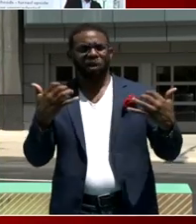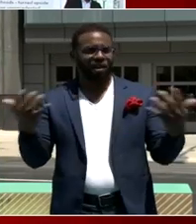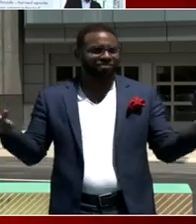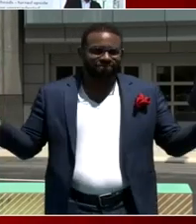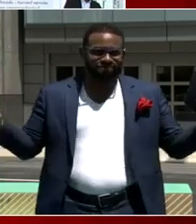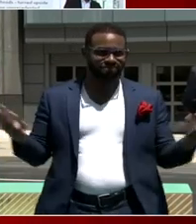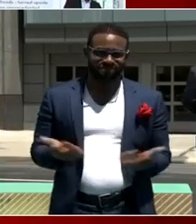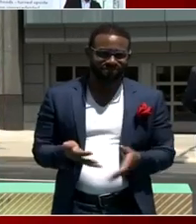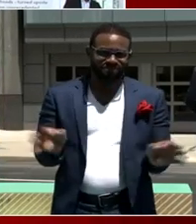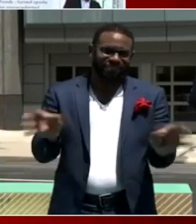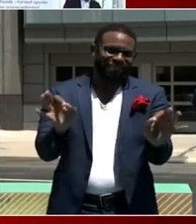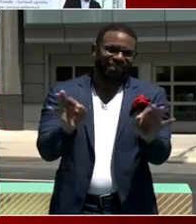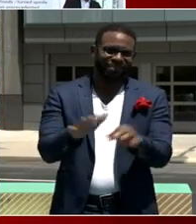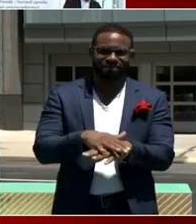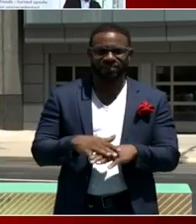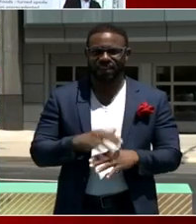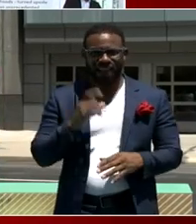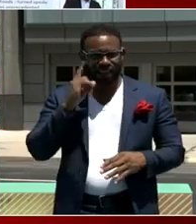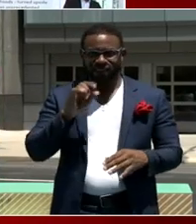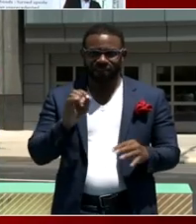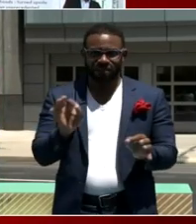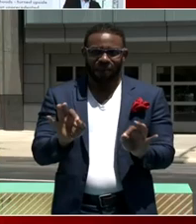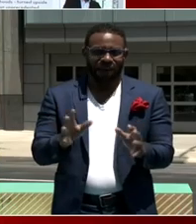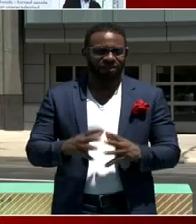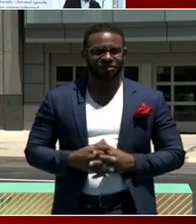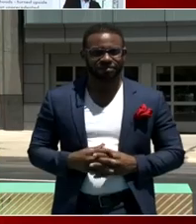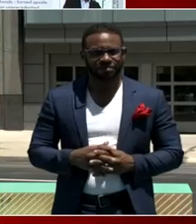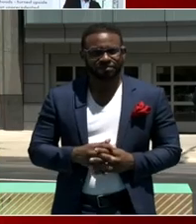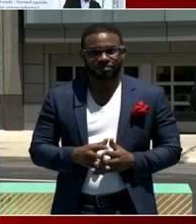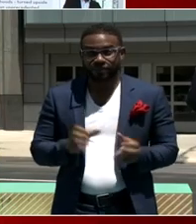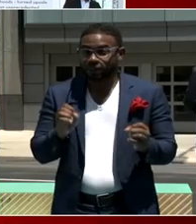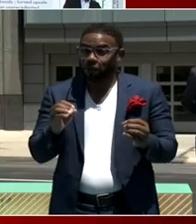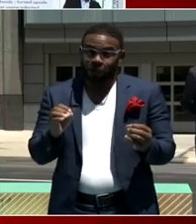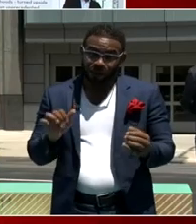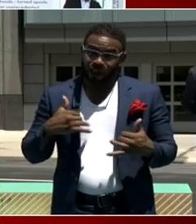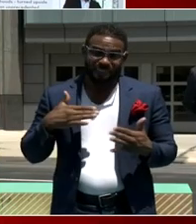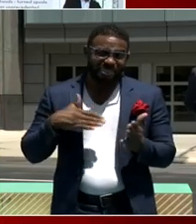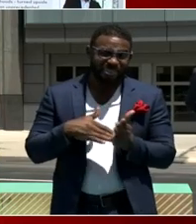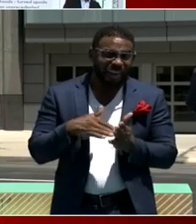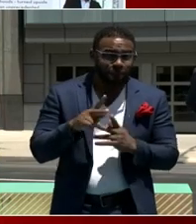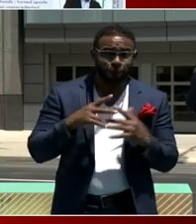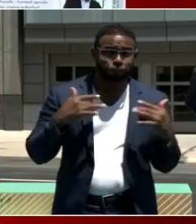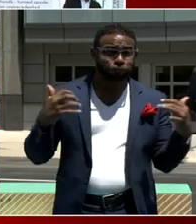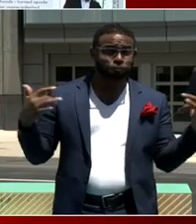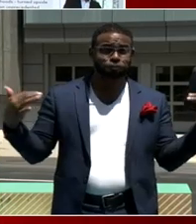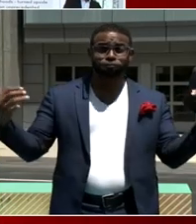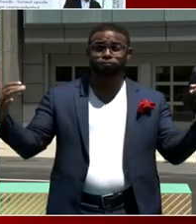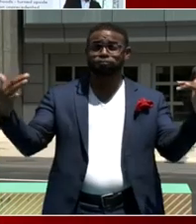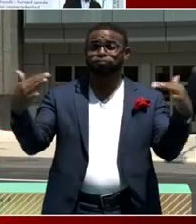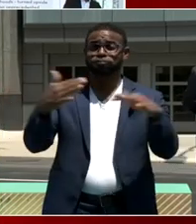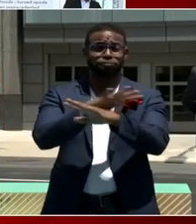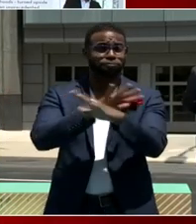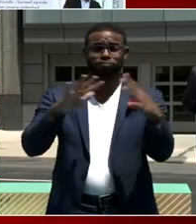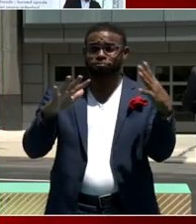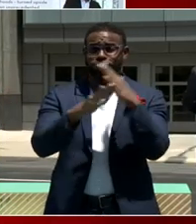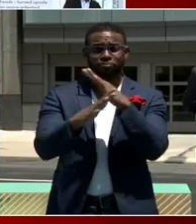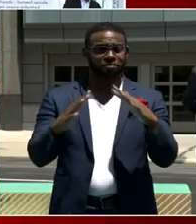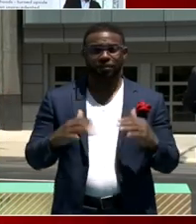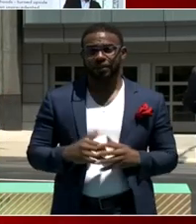crowds. I think they were minor, and so we had thousands of people come out